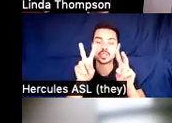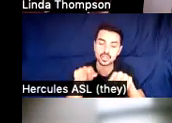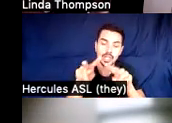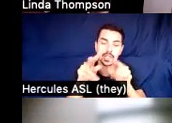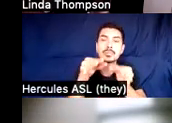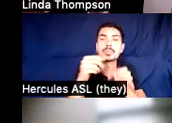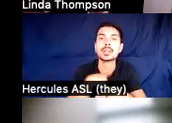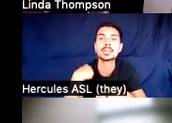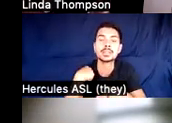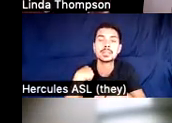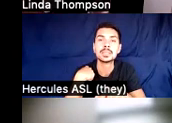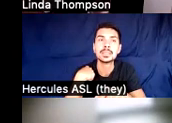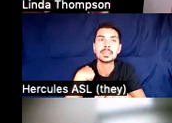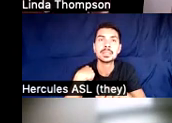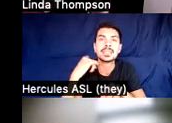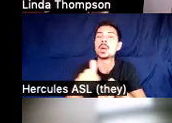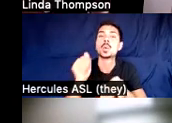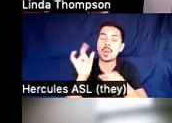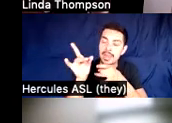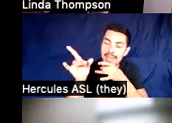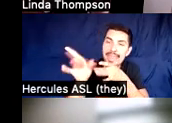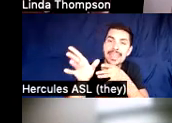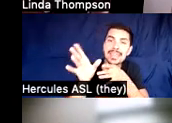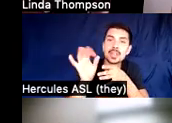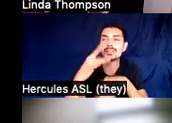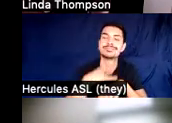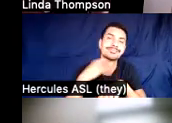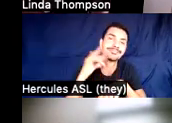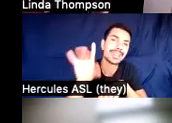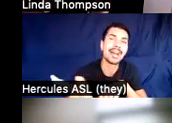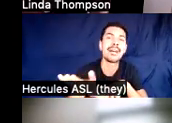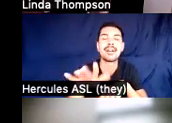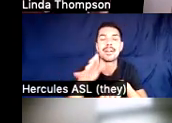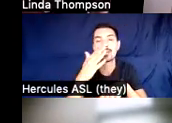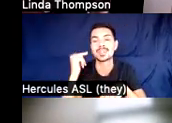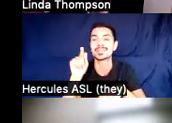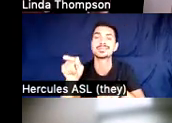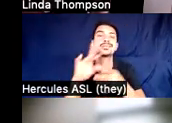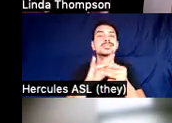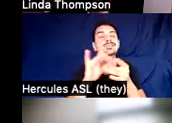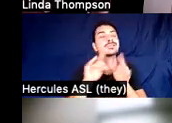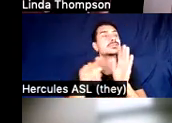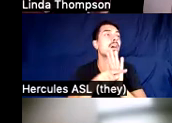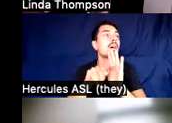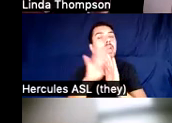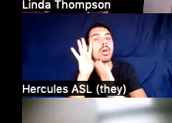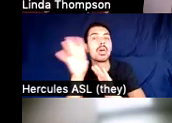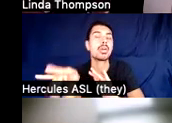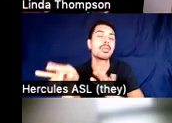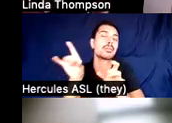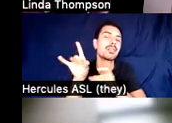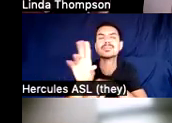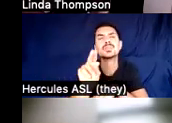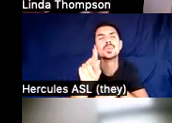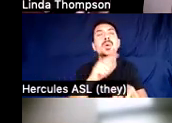to hate somebody or dislike them because of something we've said. We need to know if we